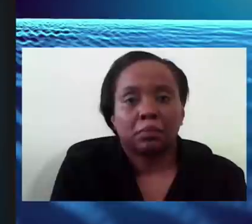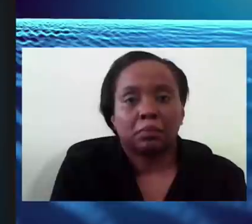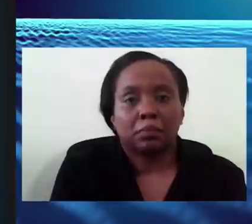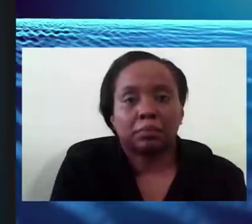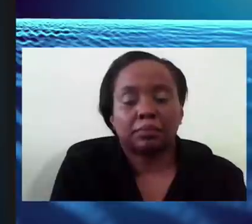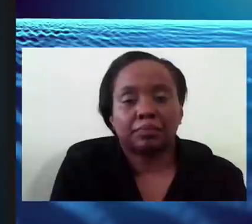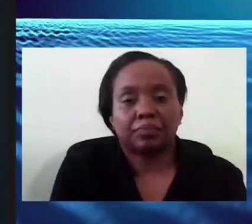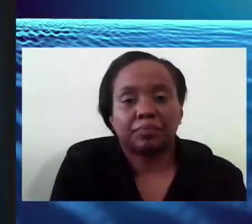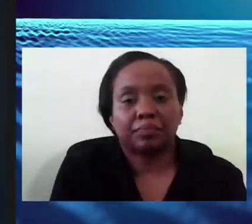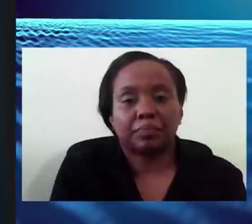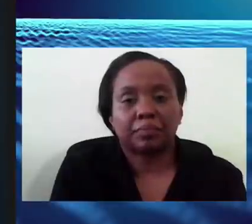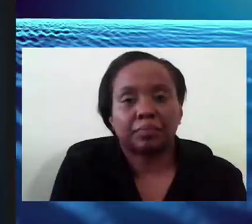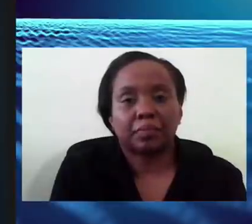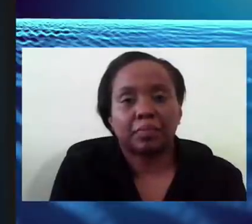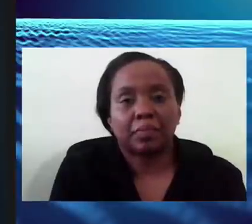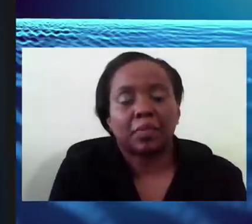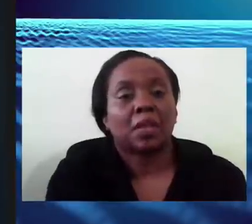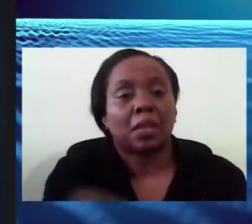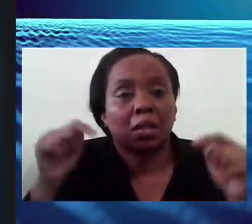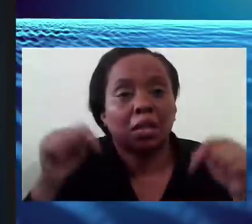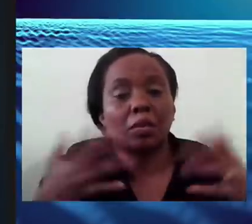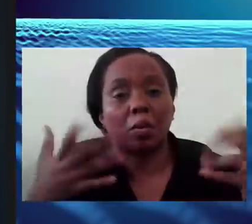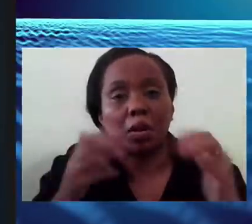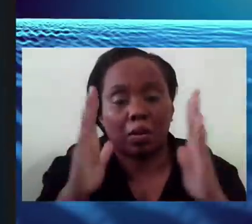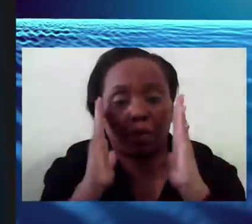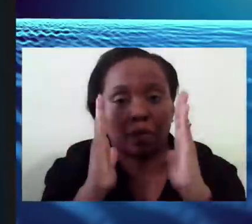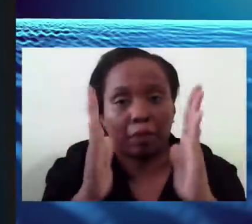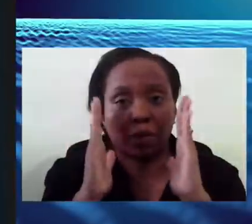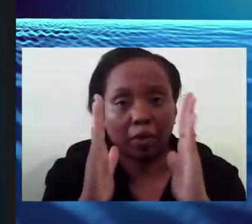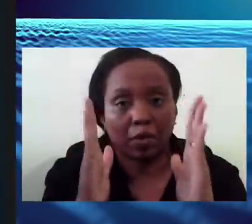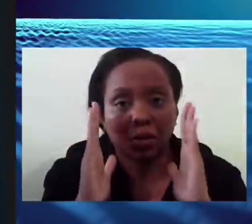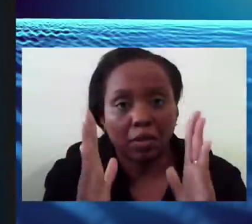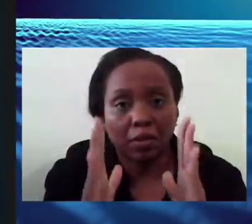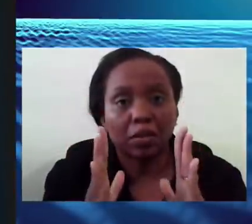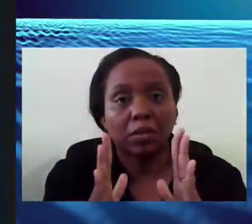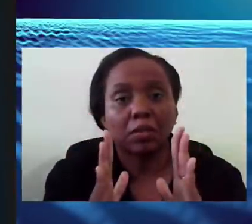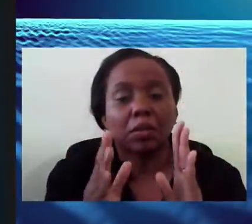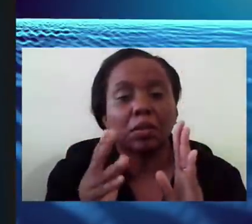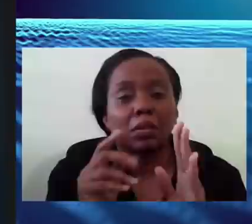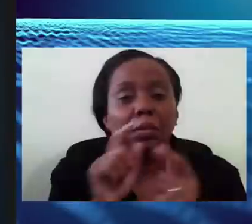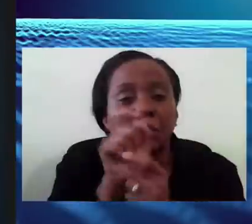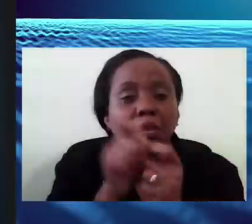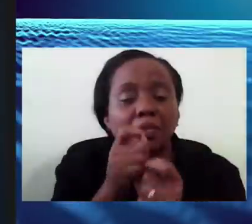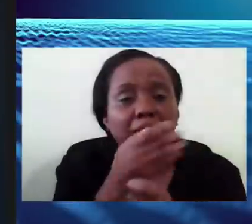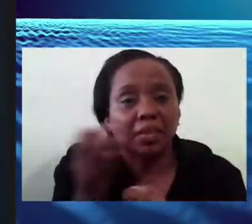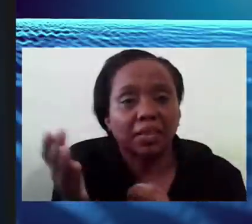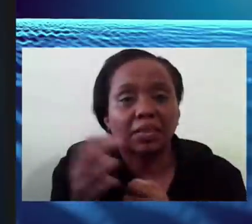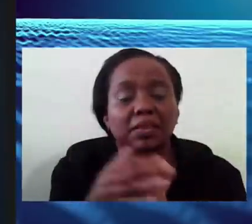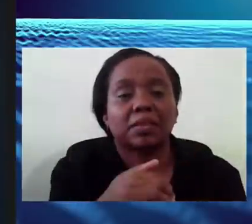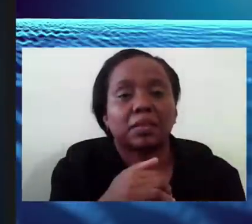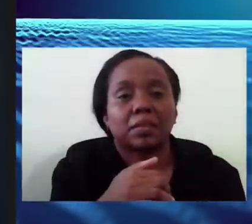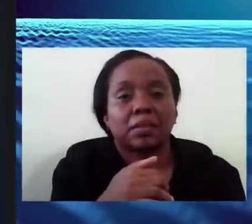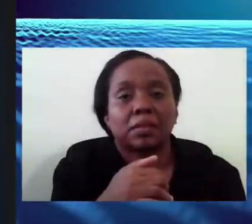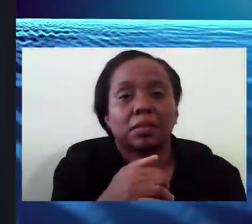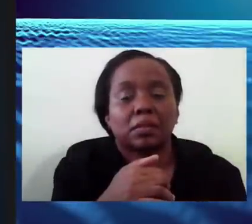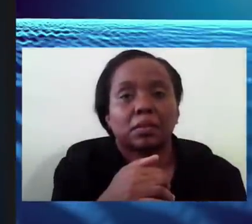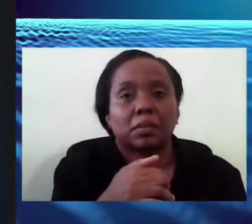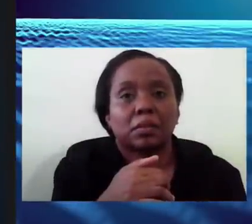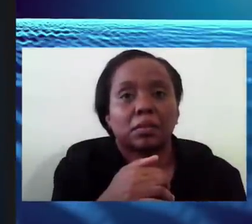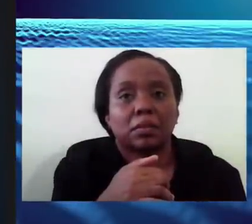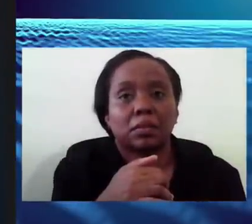difficulty with this press conference is that we're trying to focus on certain things in the press conference. So the ministers who are responsible or